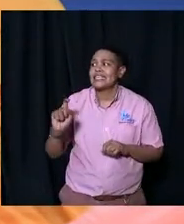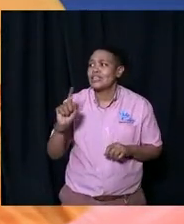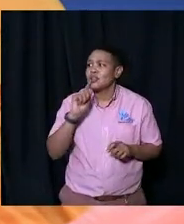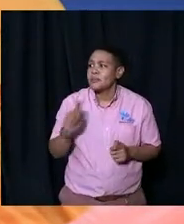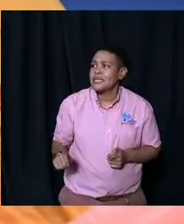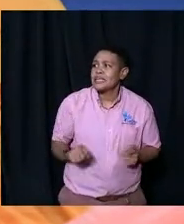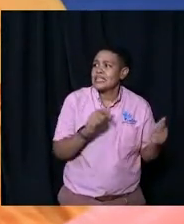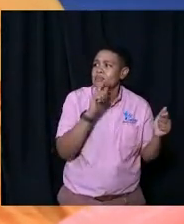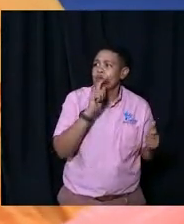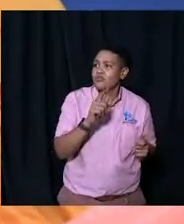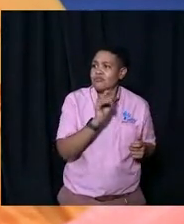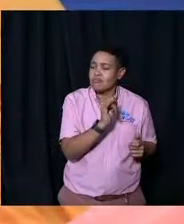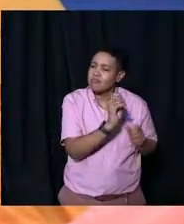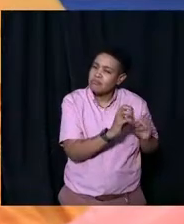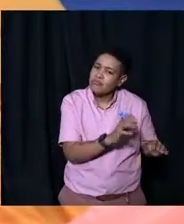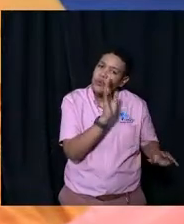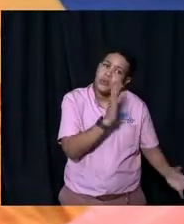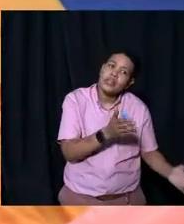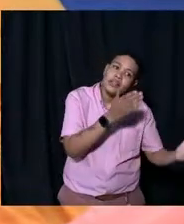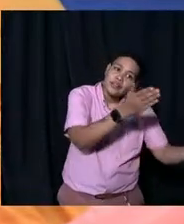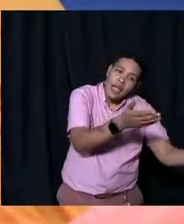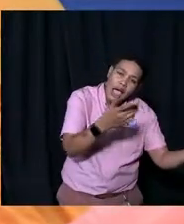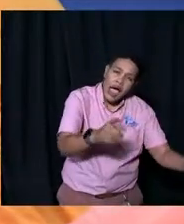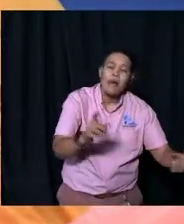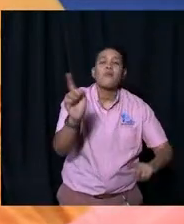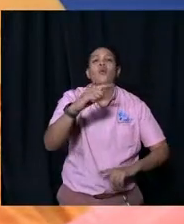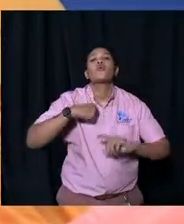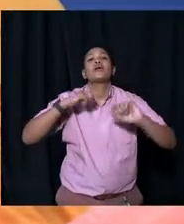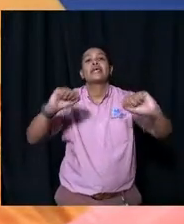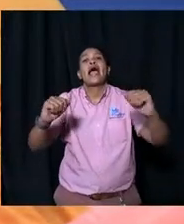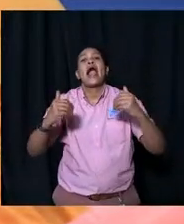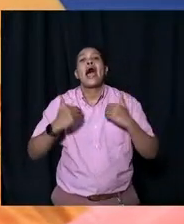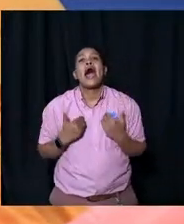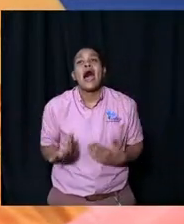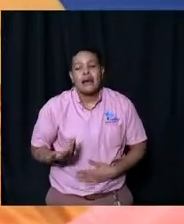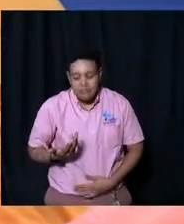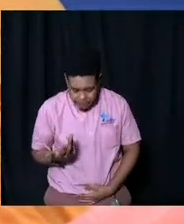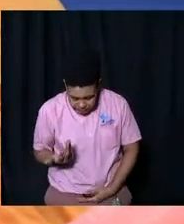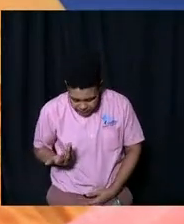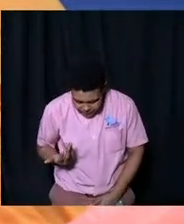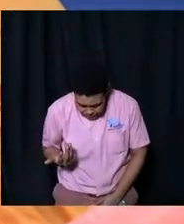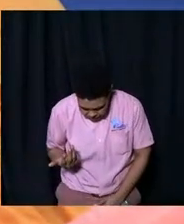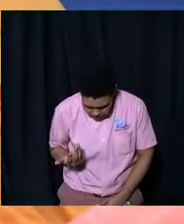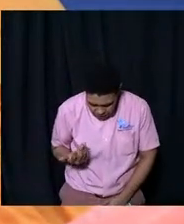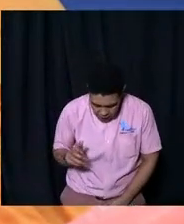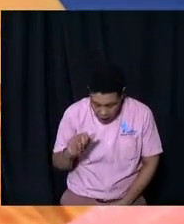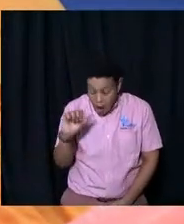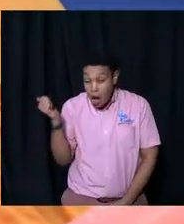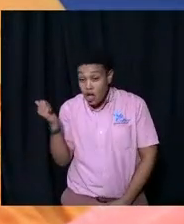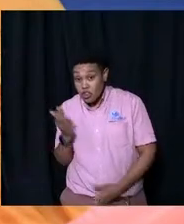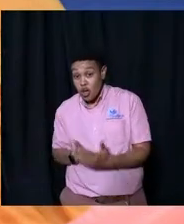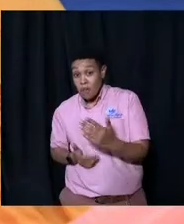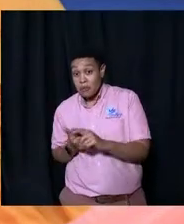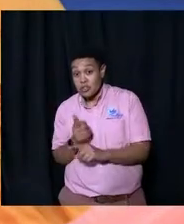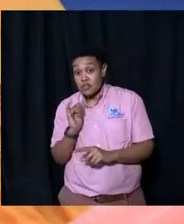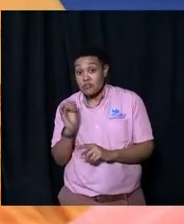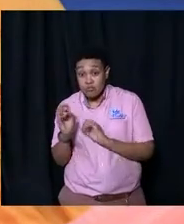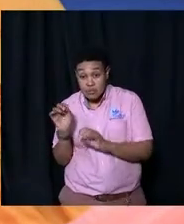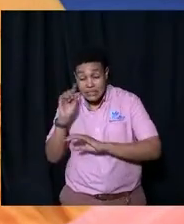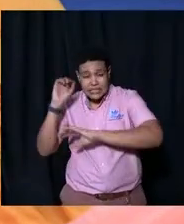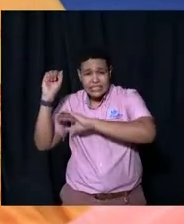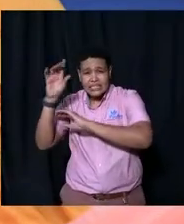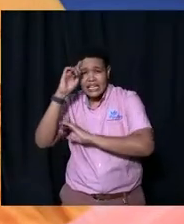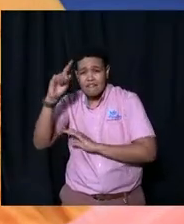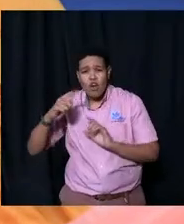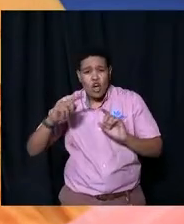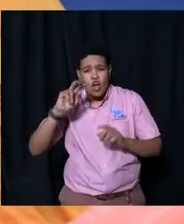disposed of at the disposal site will go there, where we can have other components of the waste sent for recycling,